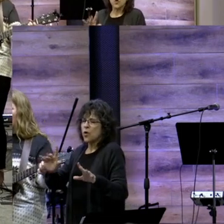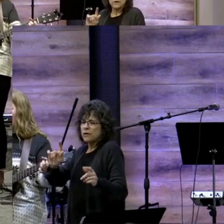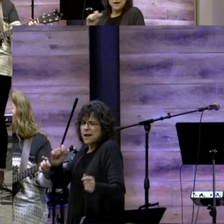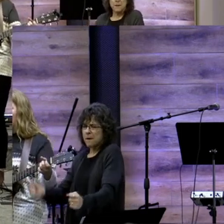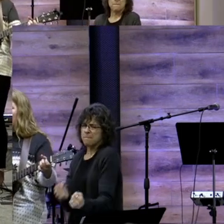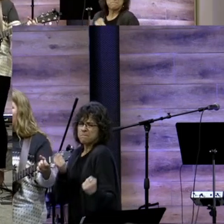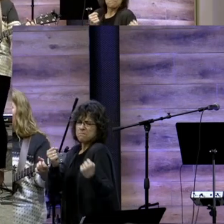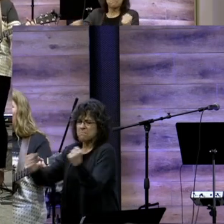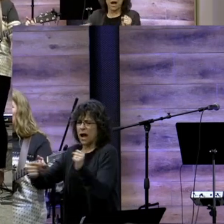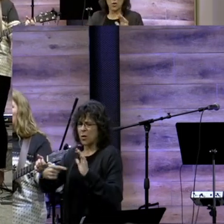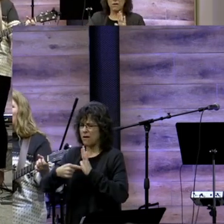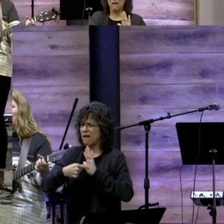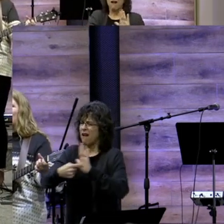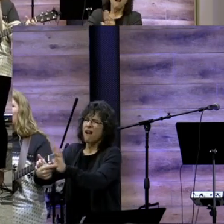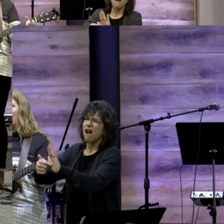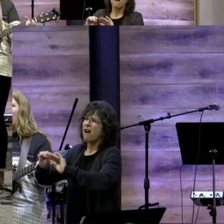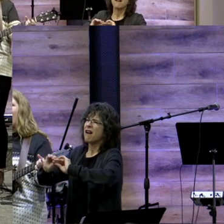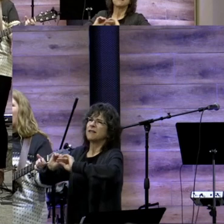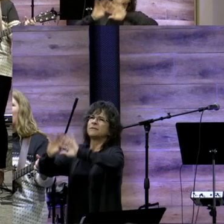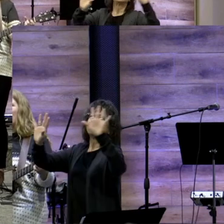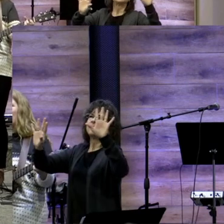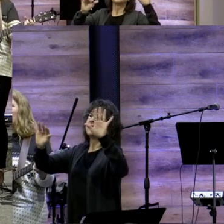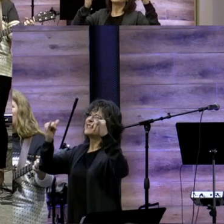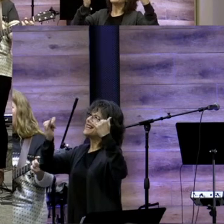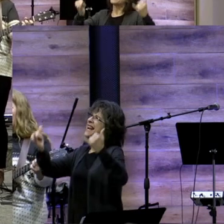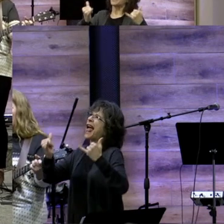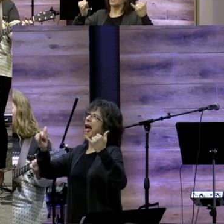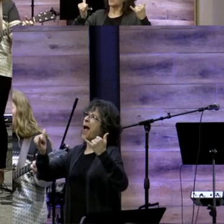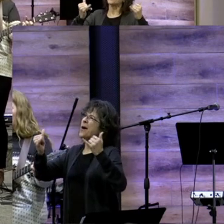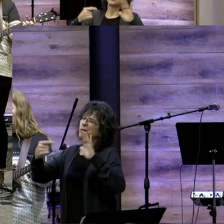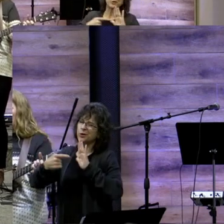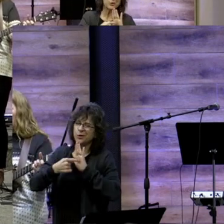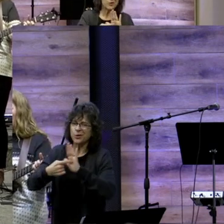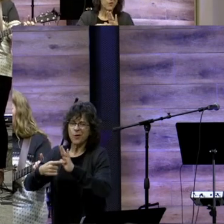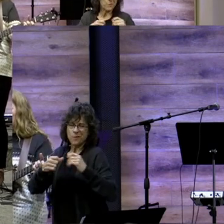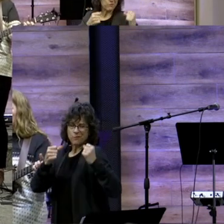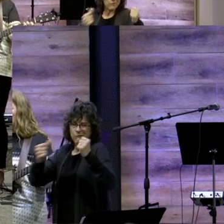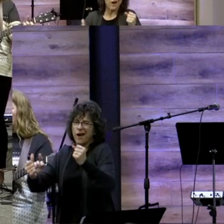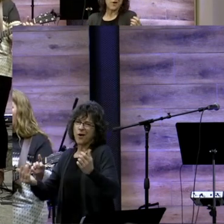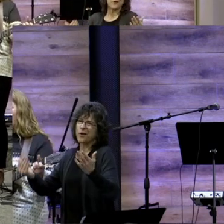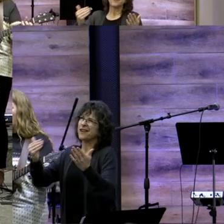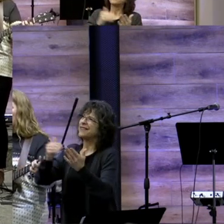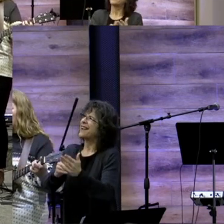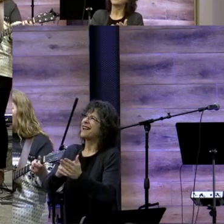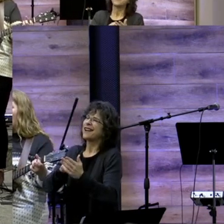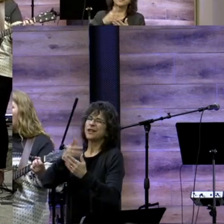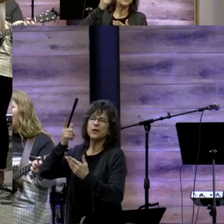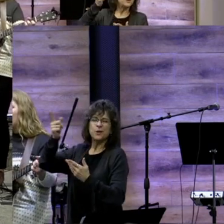Power then, God moving power now. You are the same.